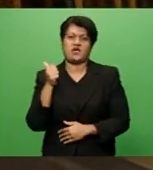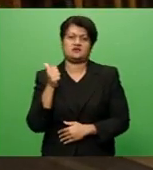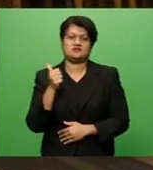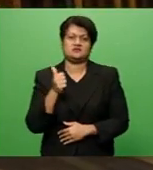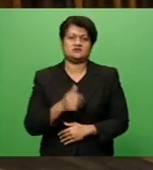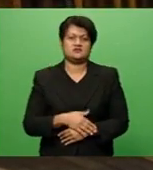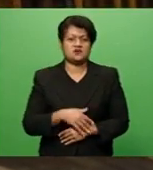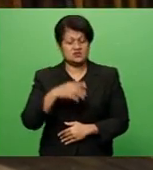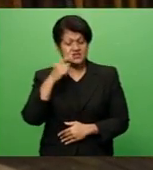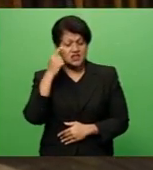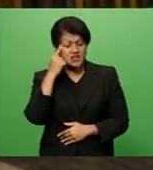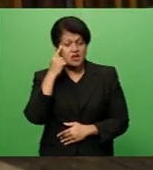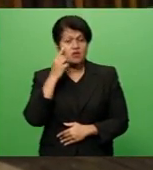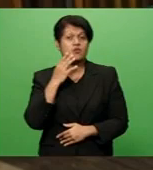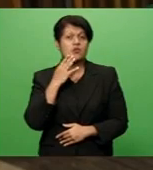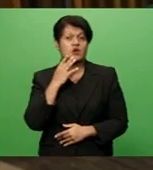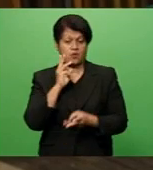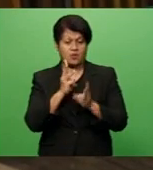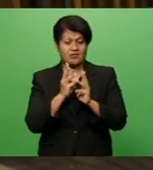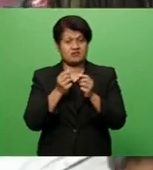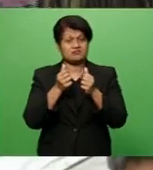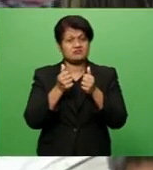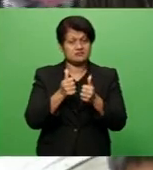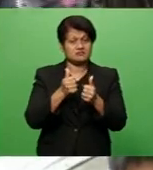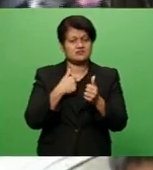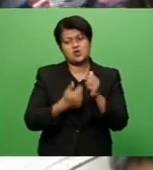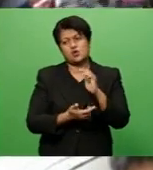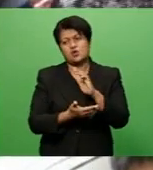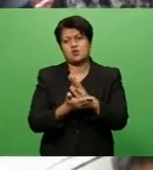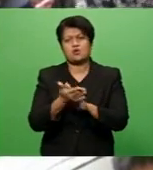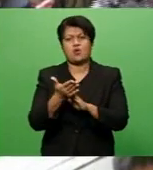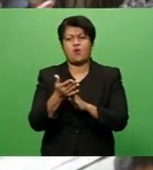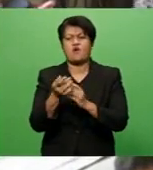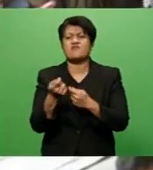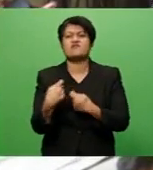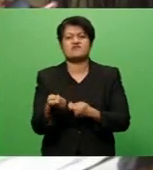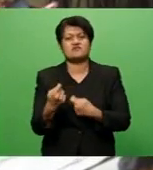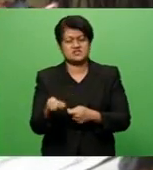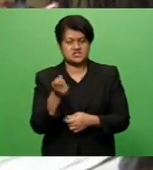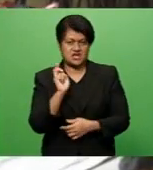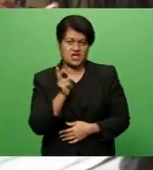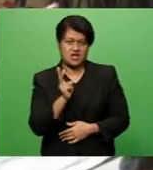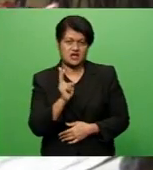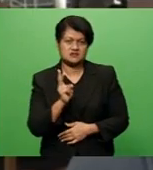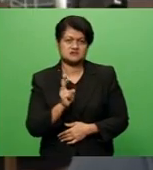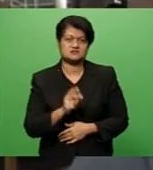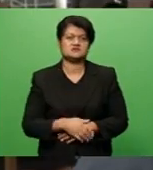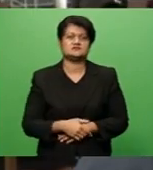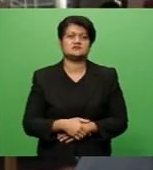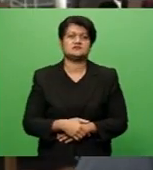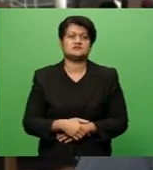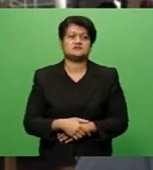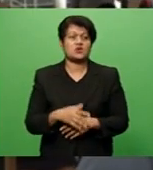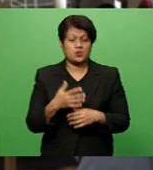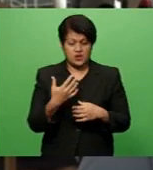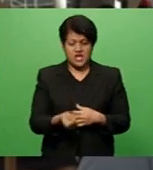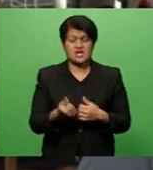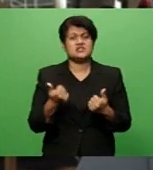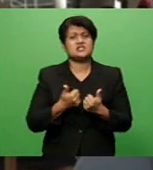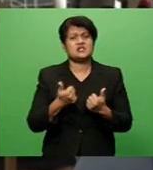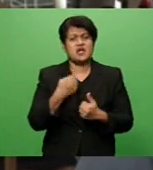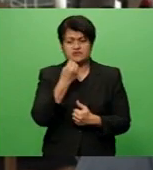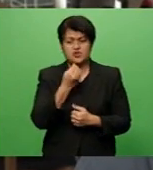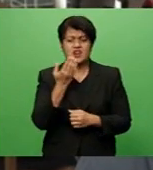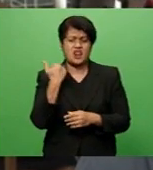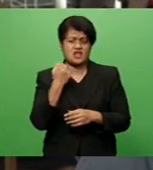I was thinking if the weather will be good now, then I will be going fishing again. We had enough food in the last few days because